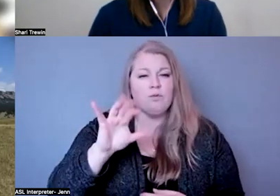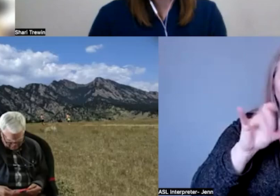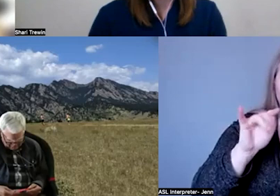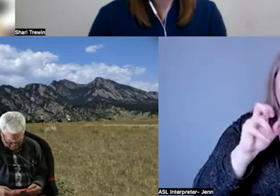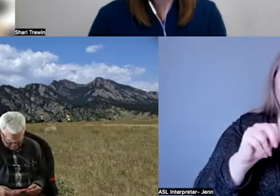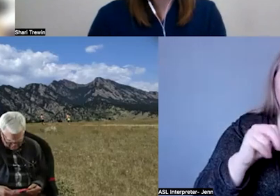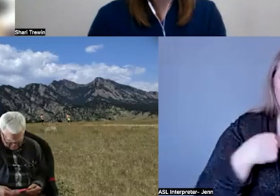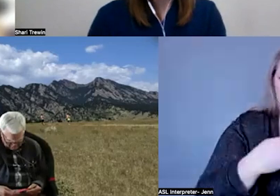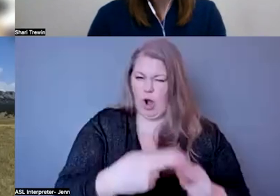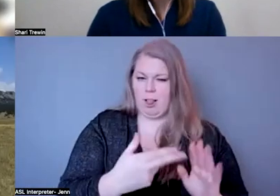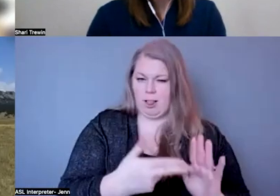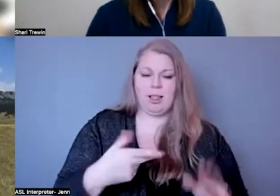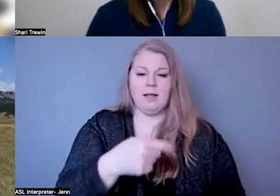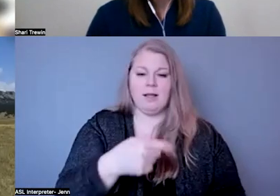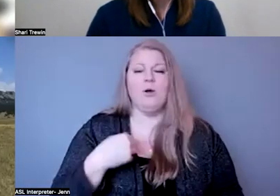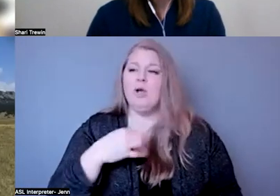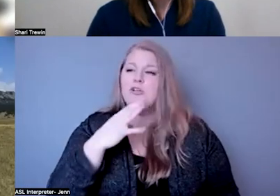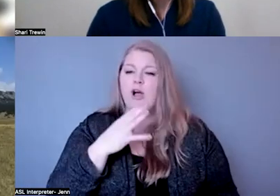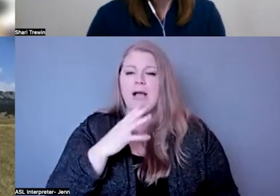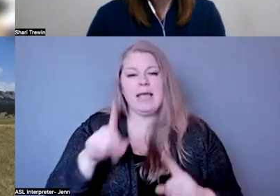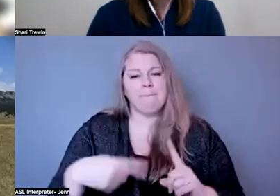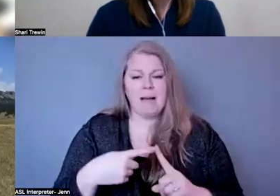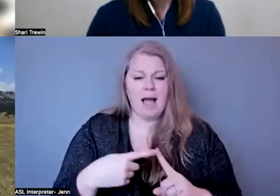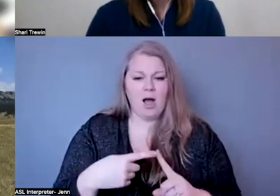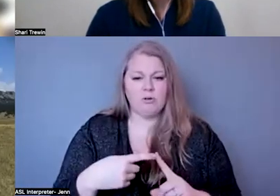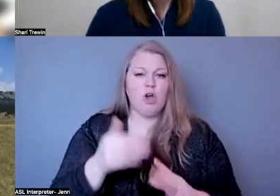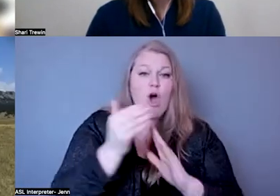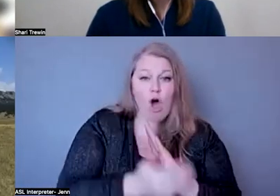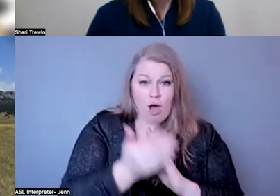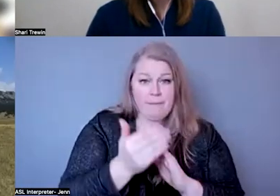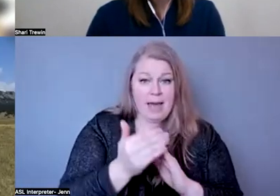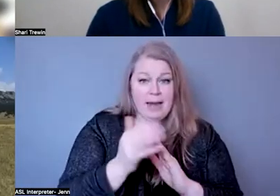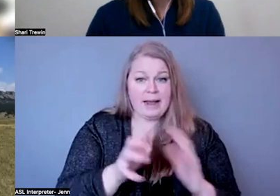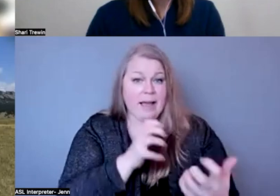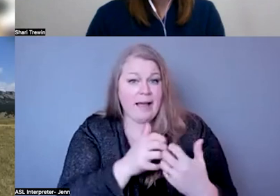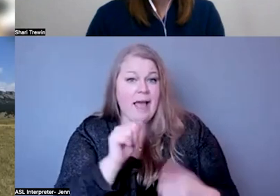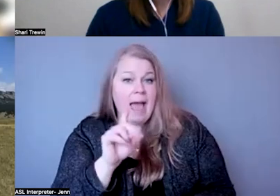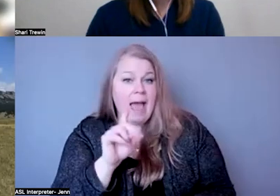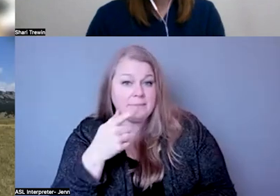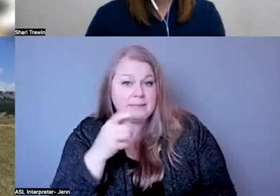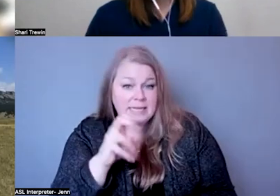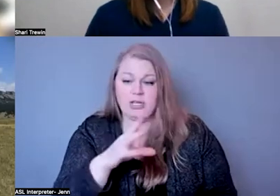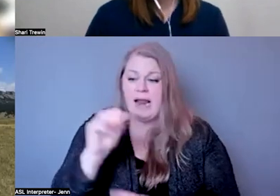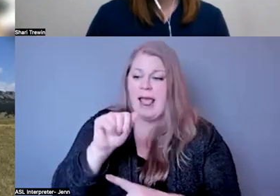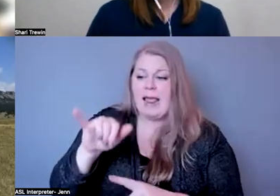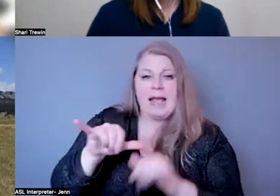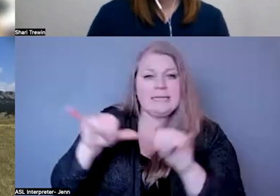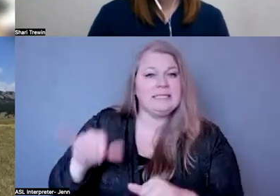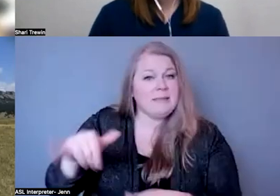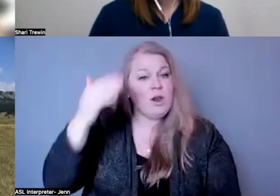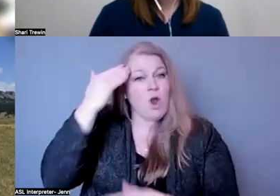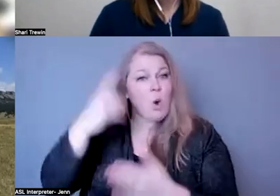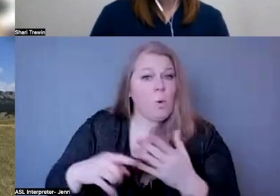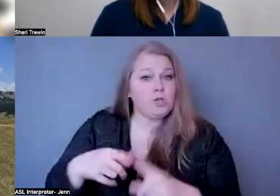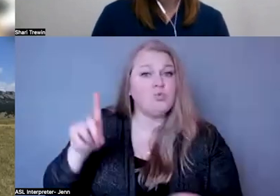So thinking about, as we're talking about automatic adaptation and AI systems that know what to do, there's